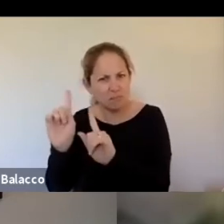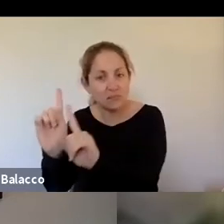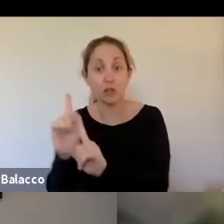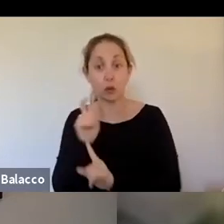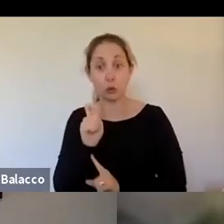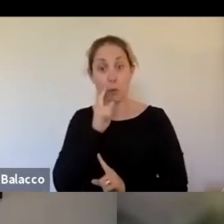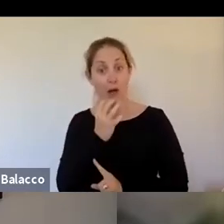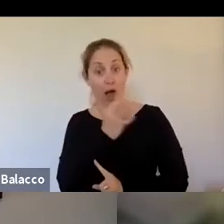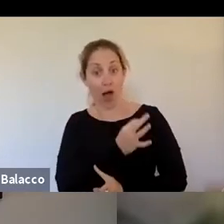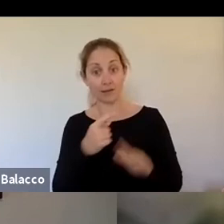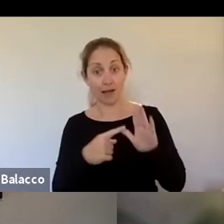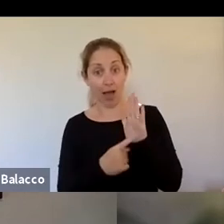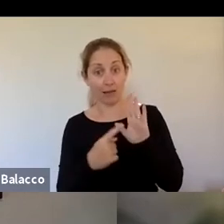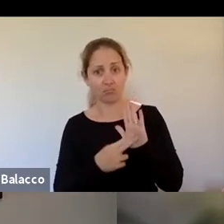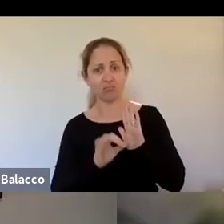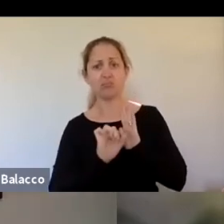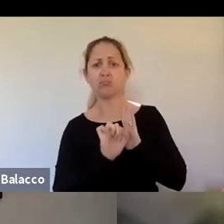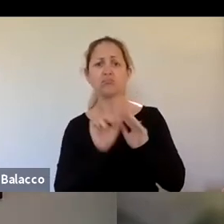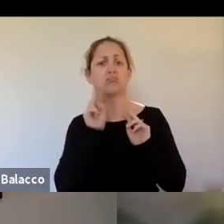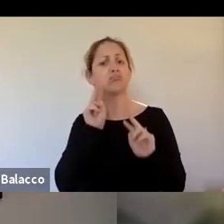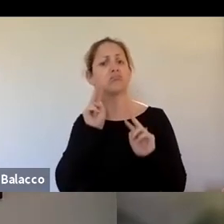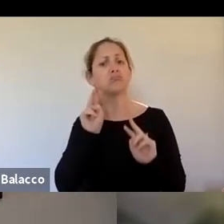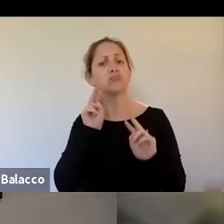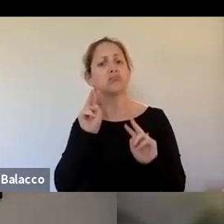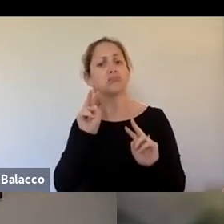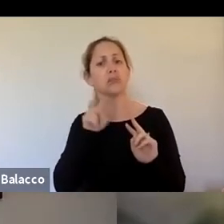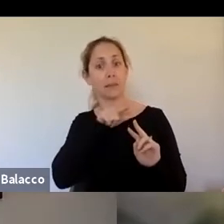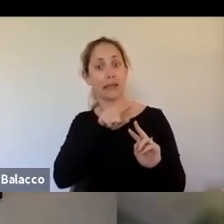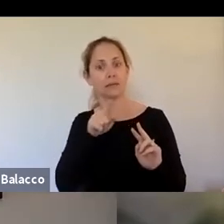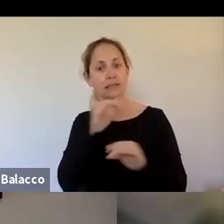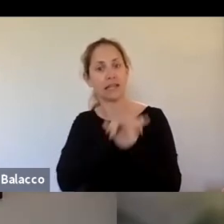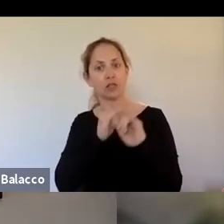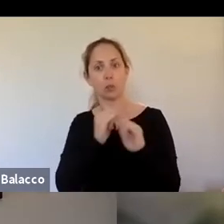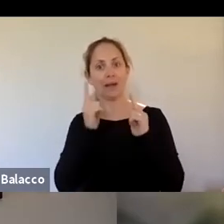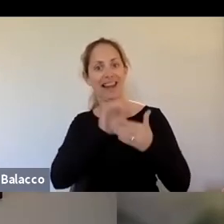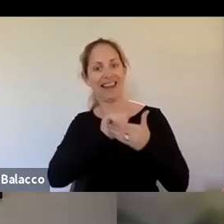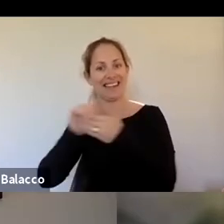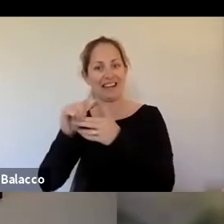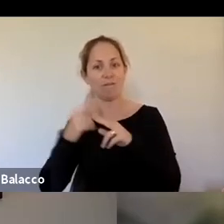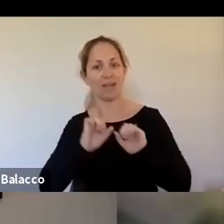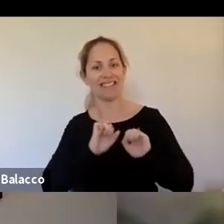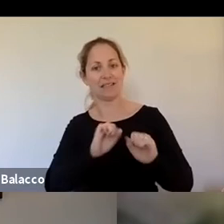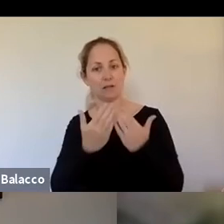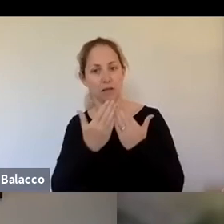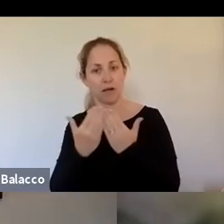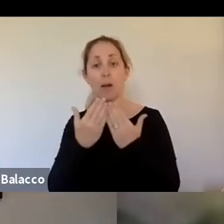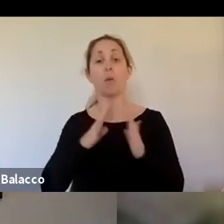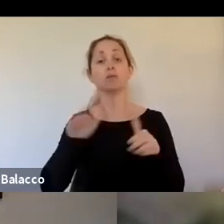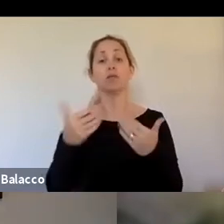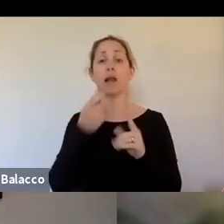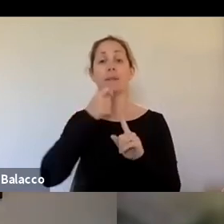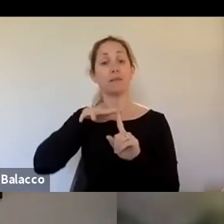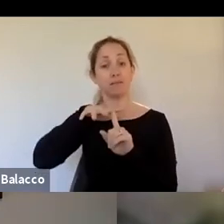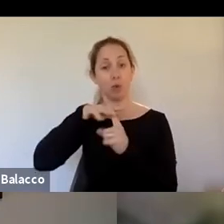talking about what he's been observing as international leader in the study. But I just wanted to provide a little bit of context for our